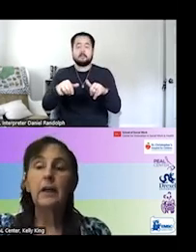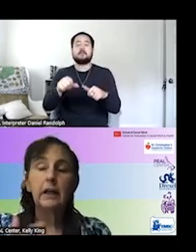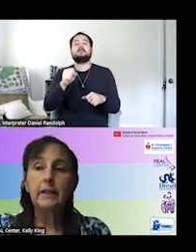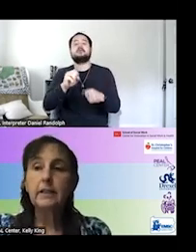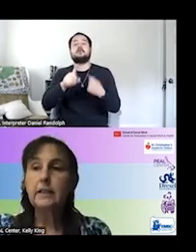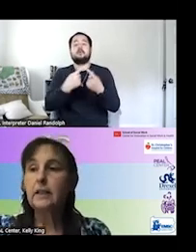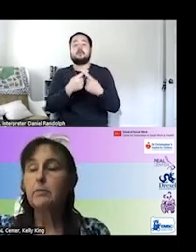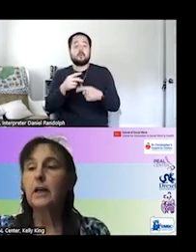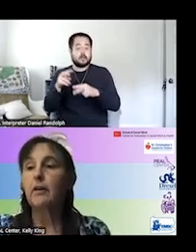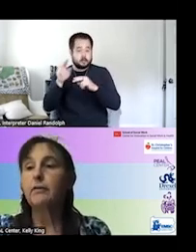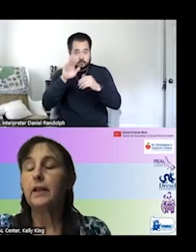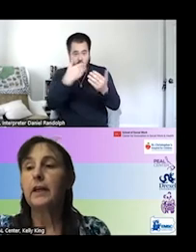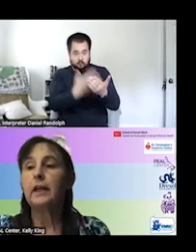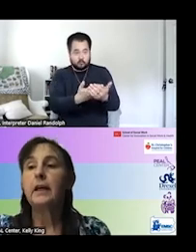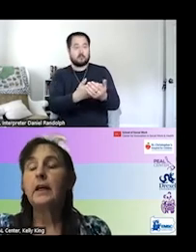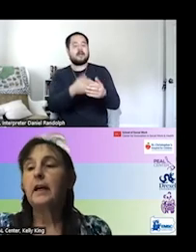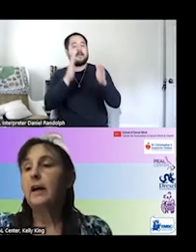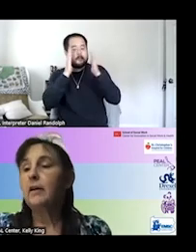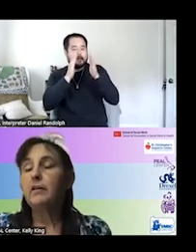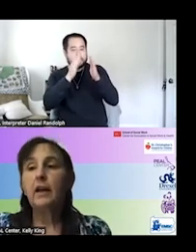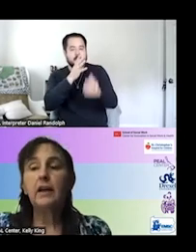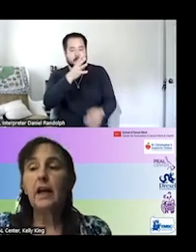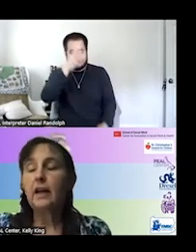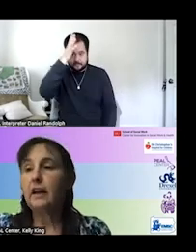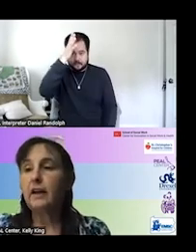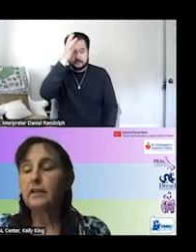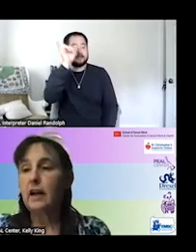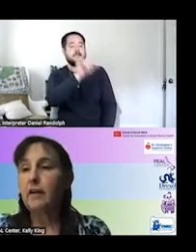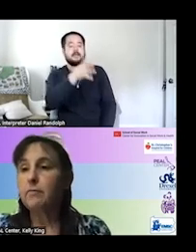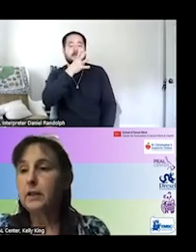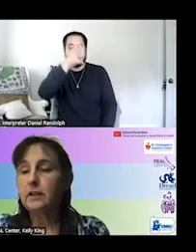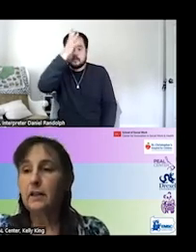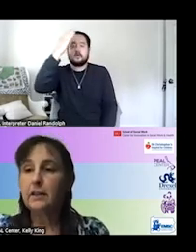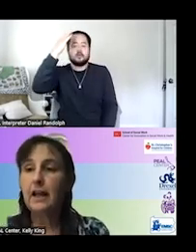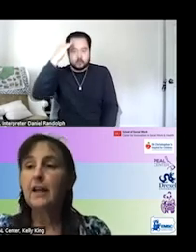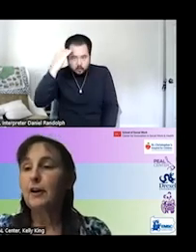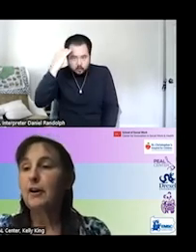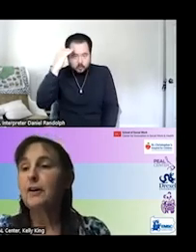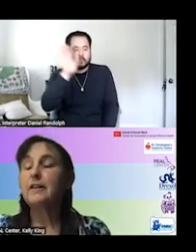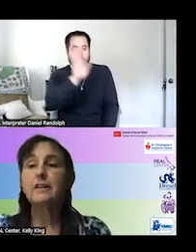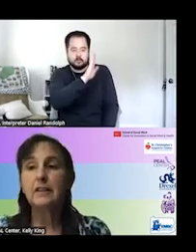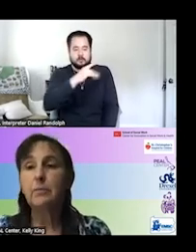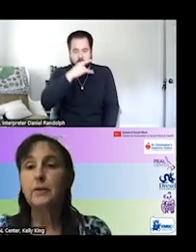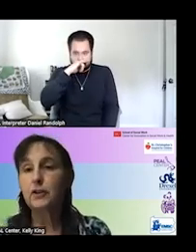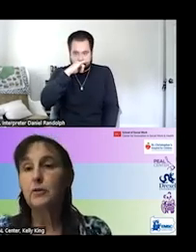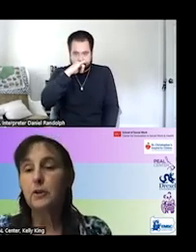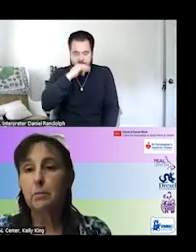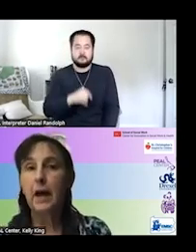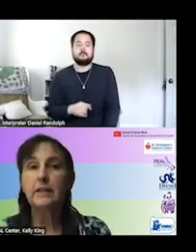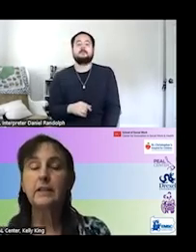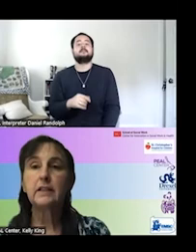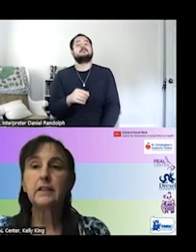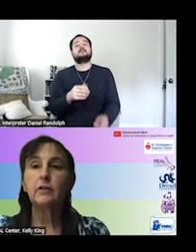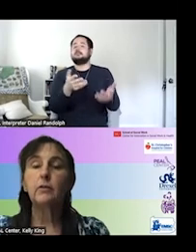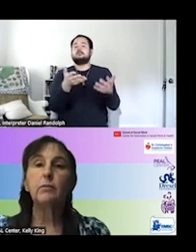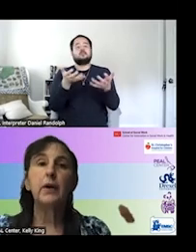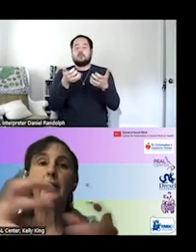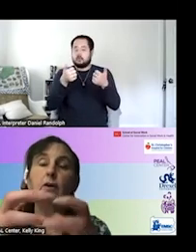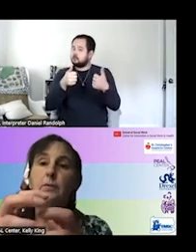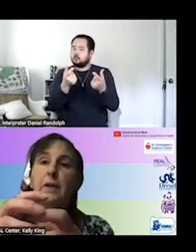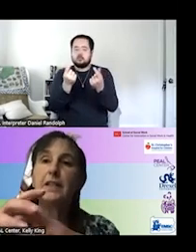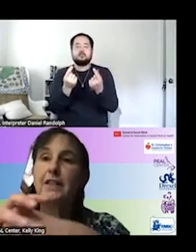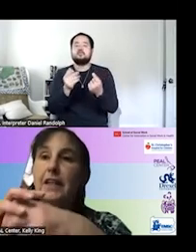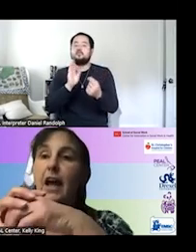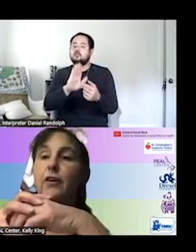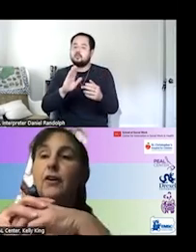child, listen to them carefully. And again, as I've been saying here, simply do your best to bring